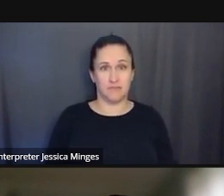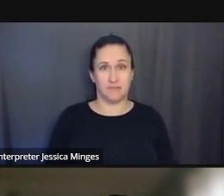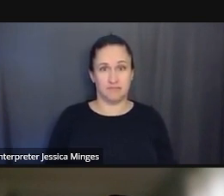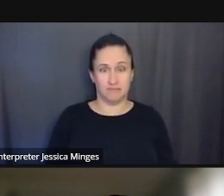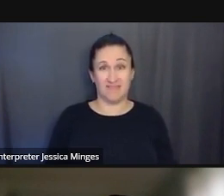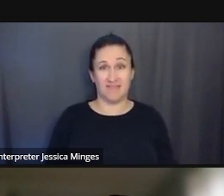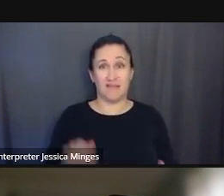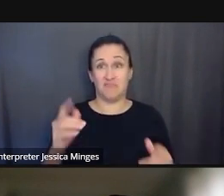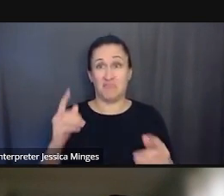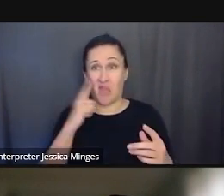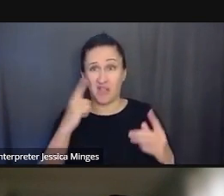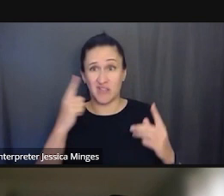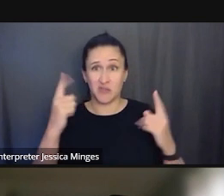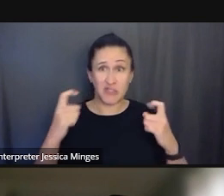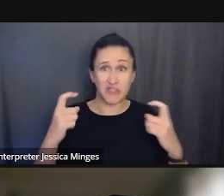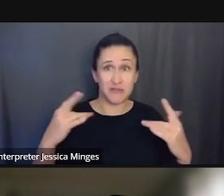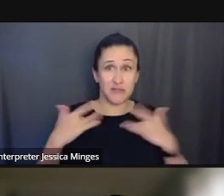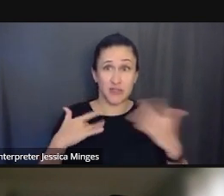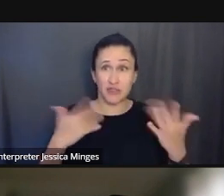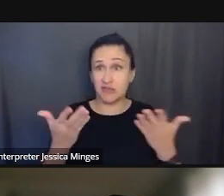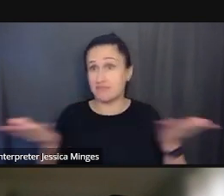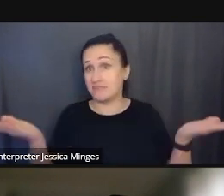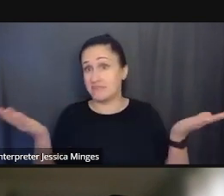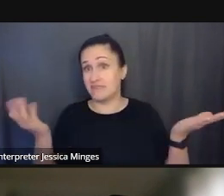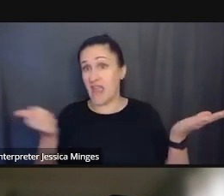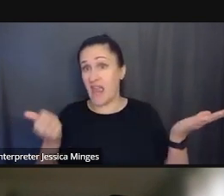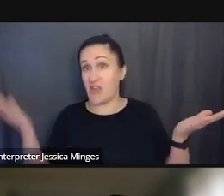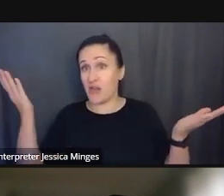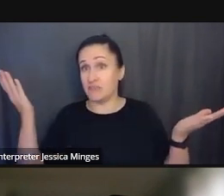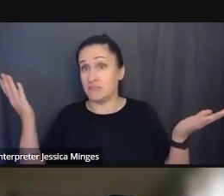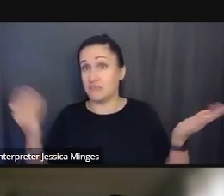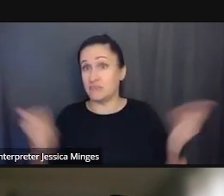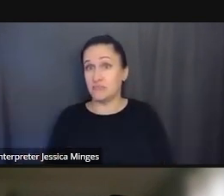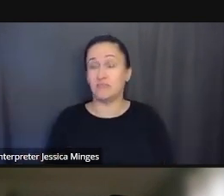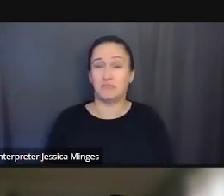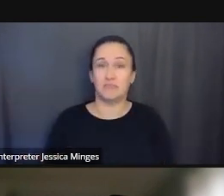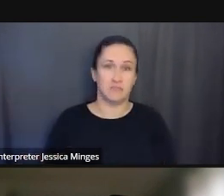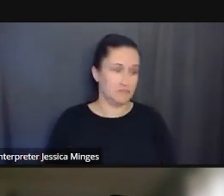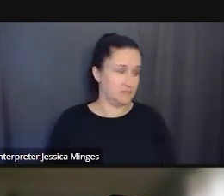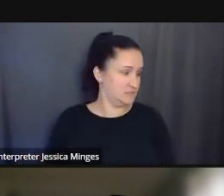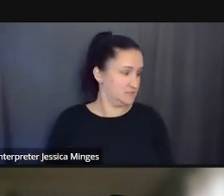Thoughts, questions, concerns, anything?